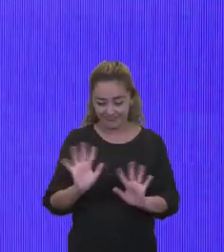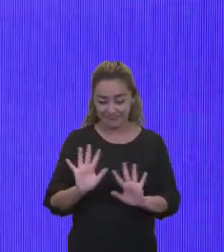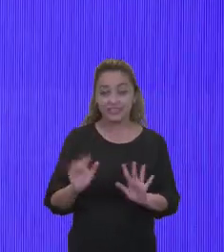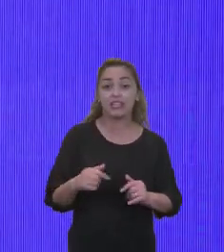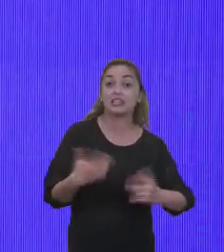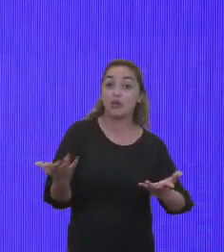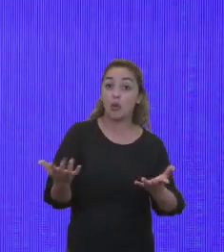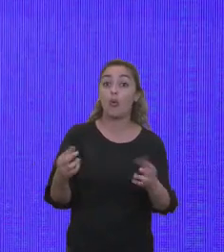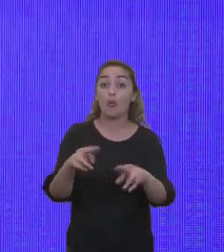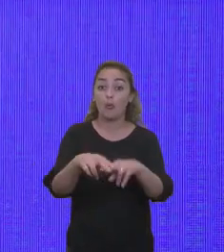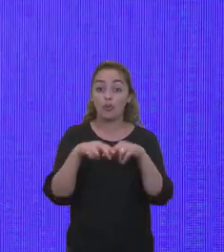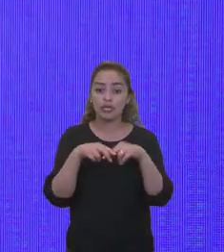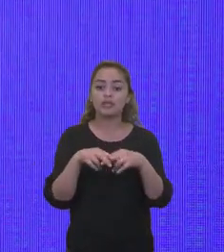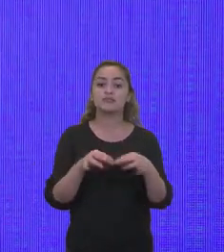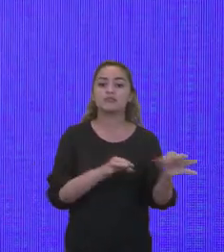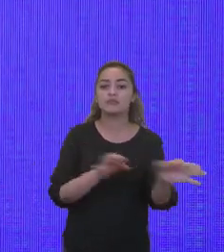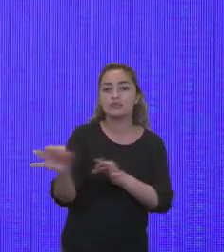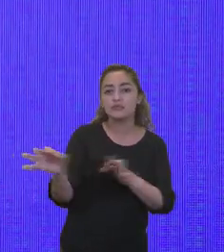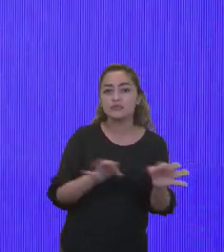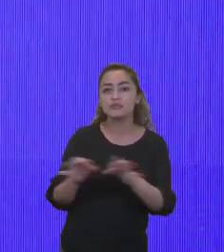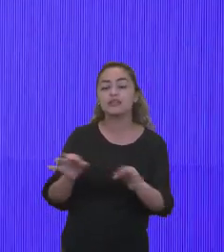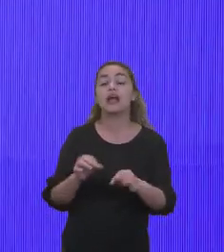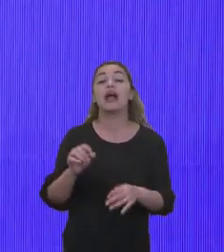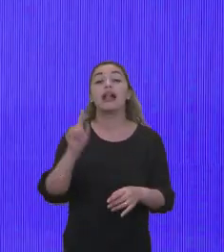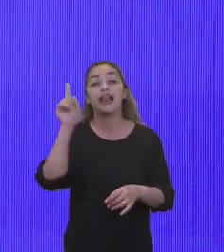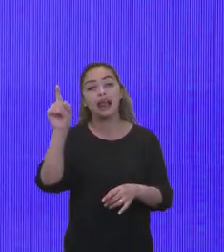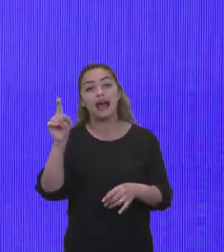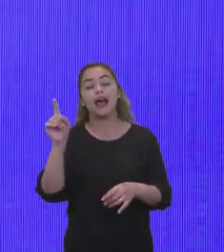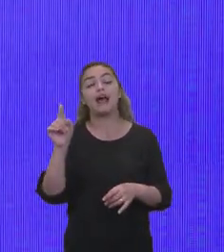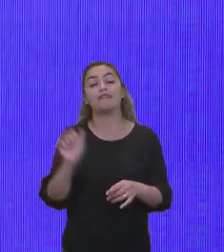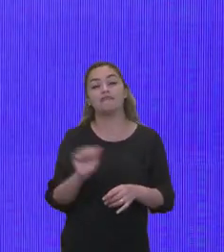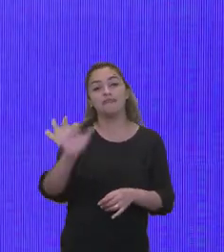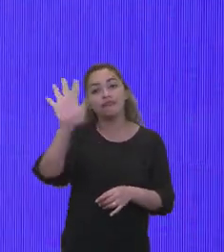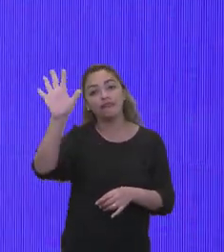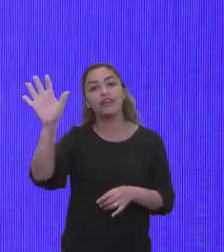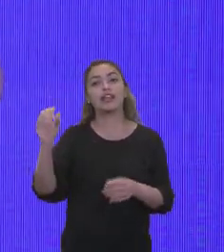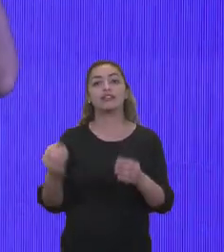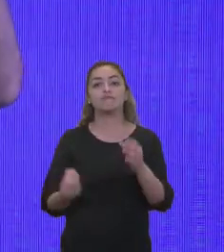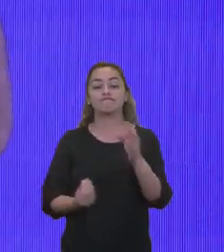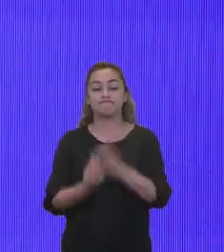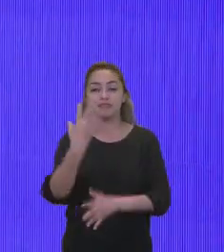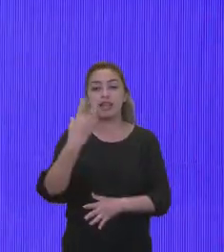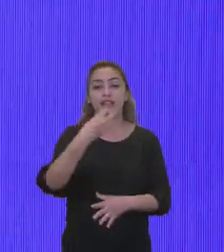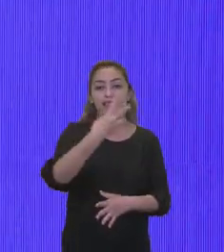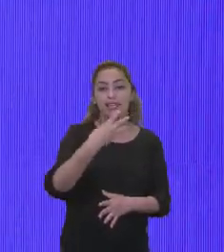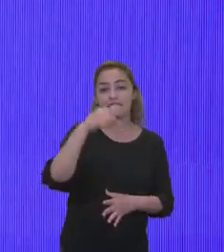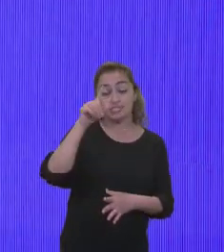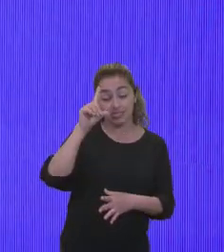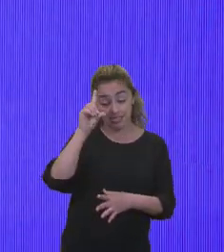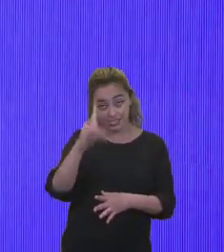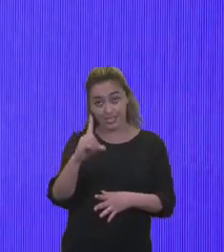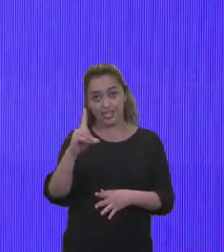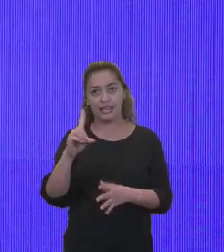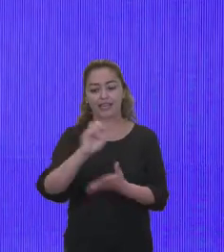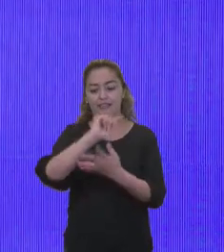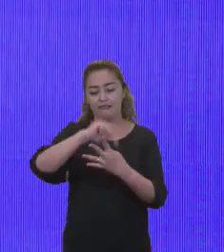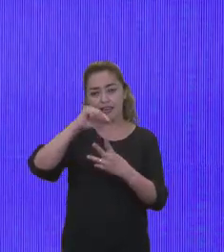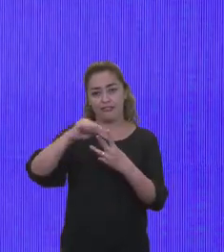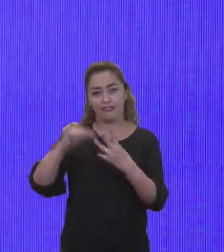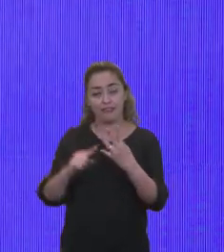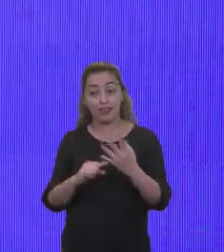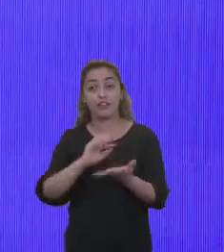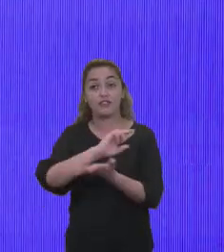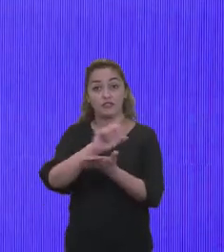And in there we have a project which is a 3D project, with dignity and development. We combine